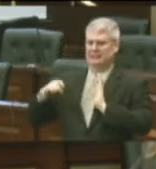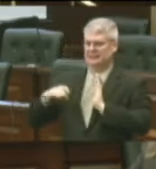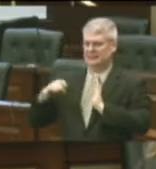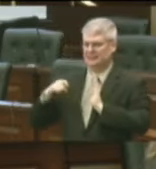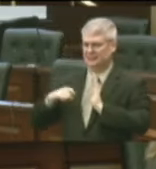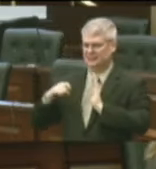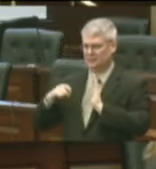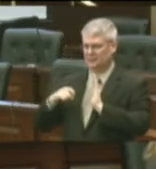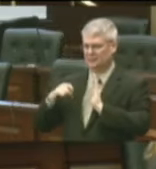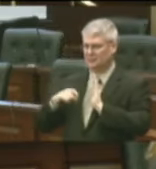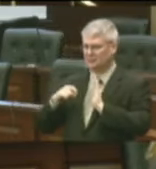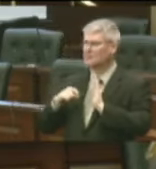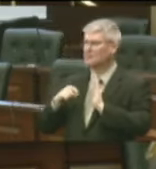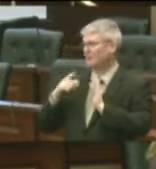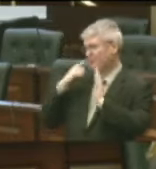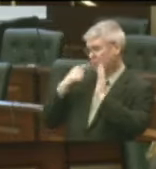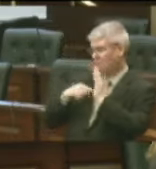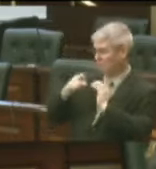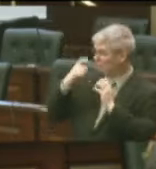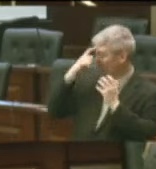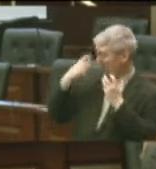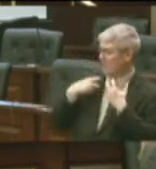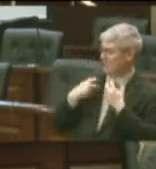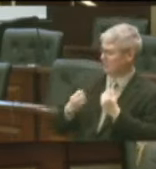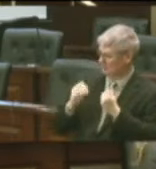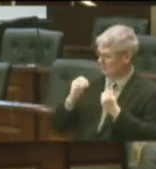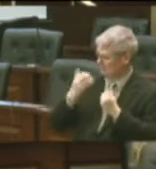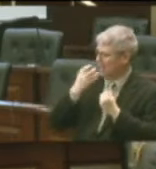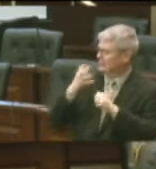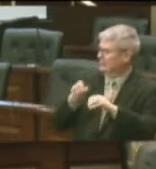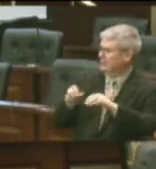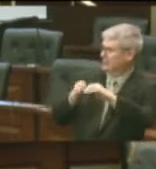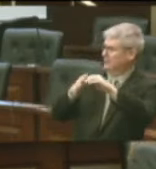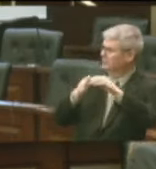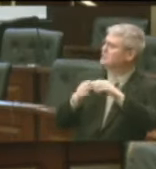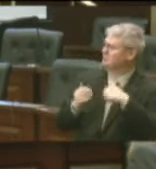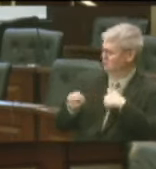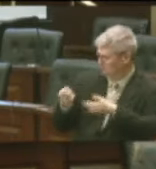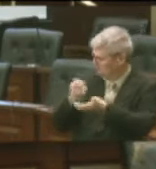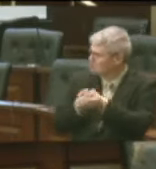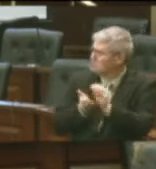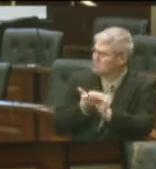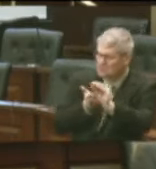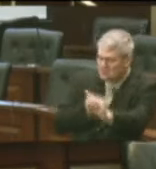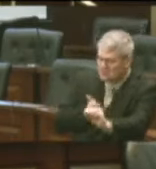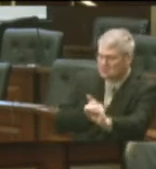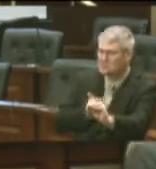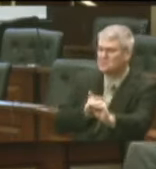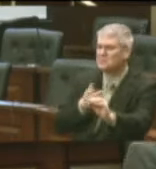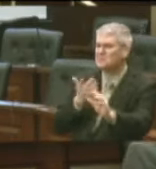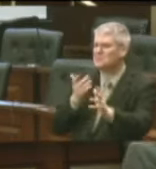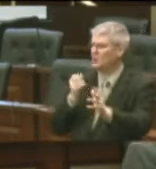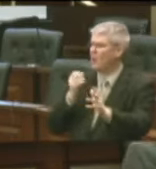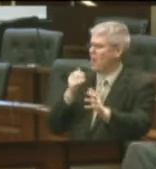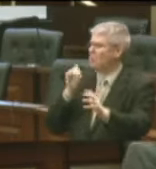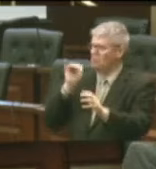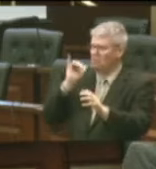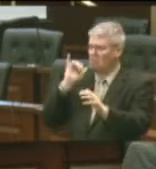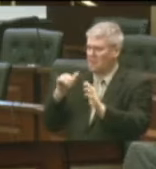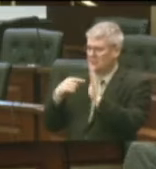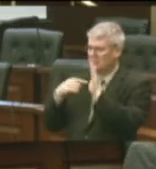We continue to look at areas where we think it complies with the intent of the CARES Act to address